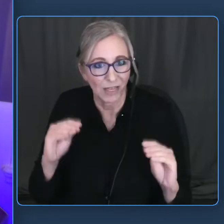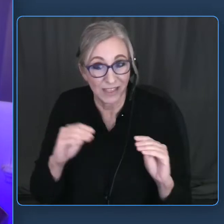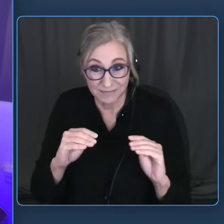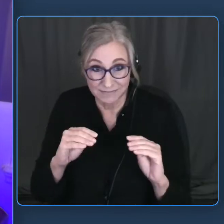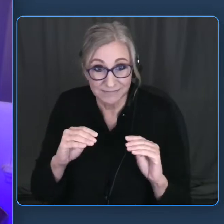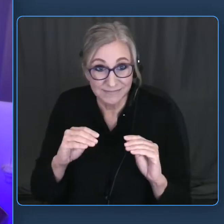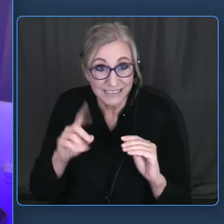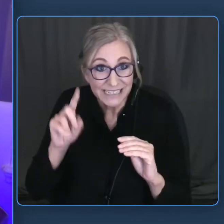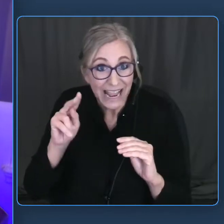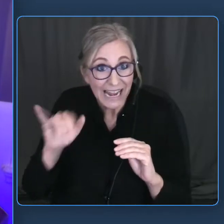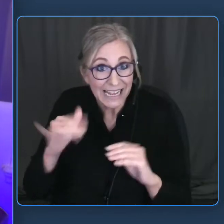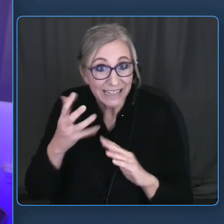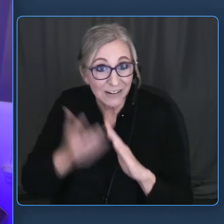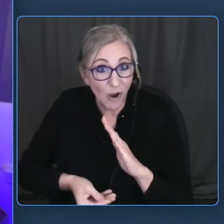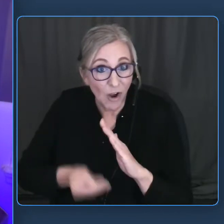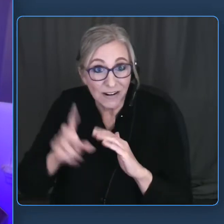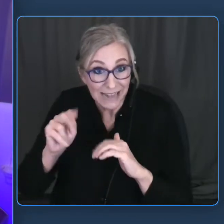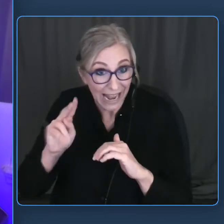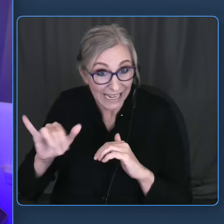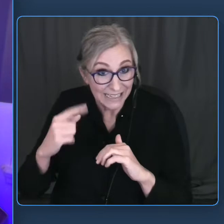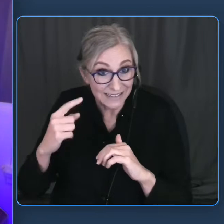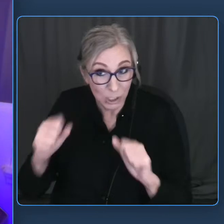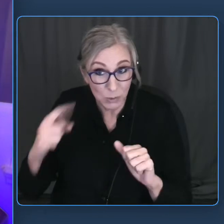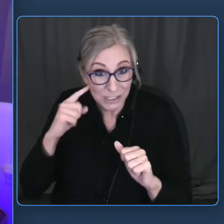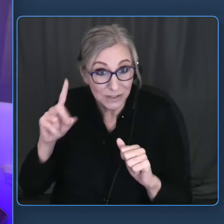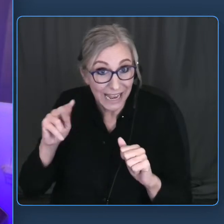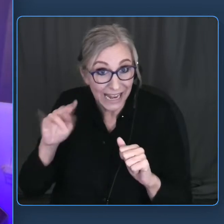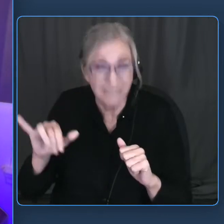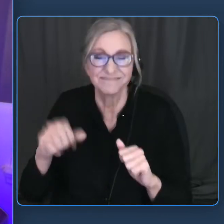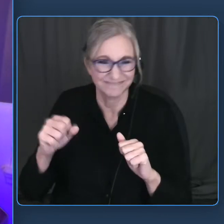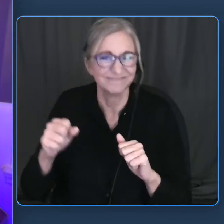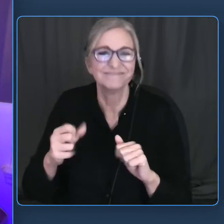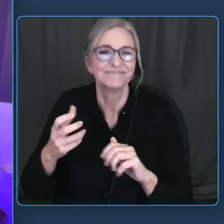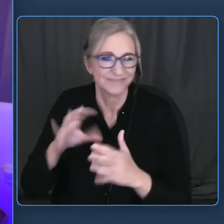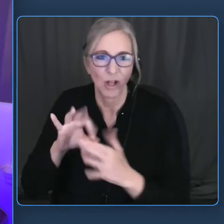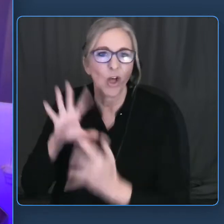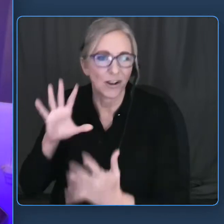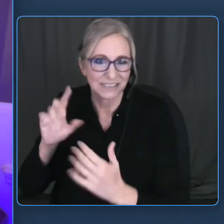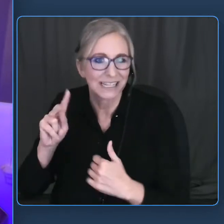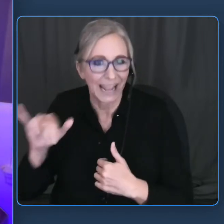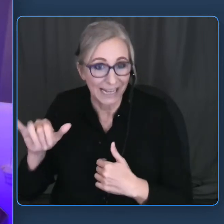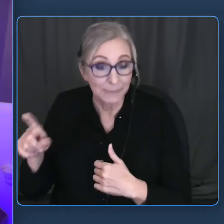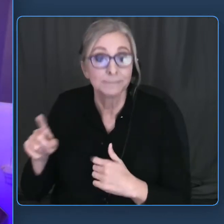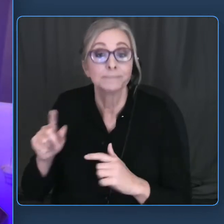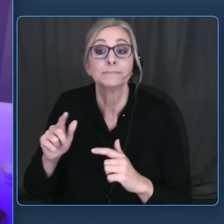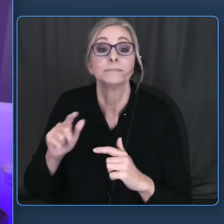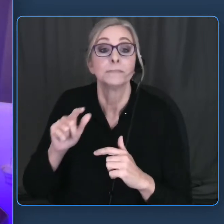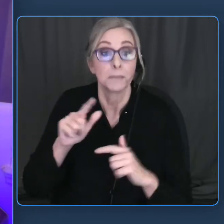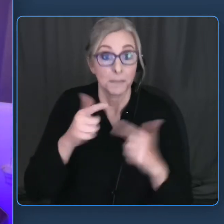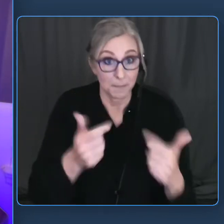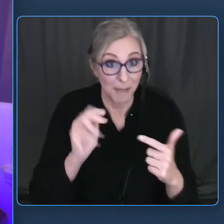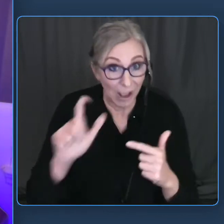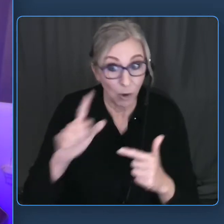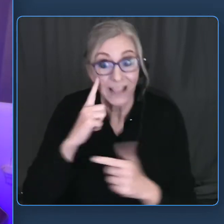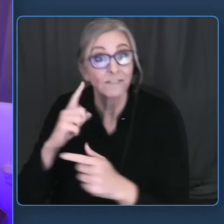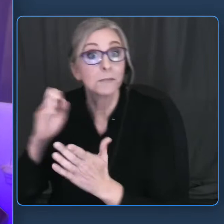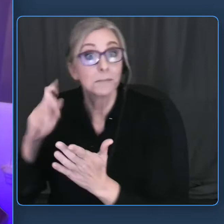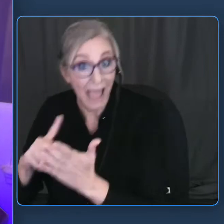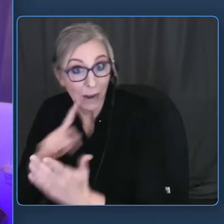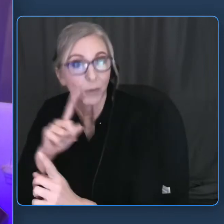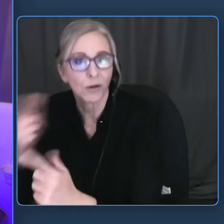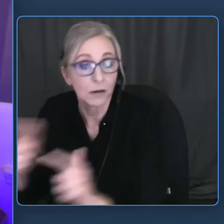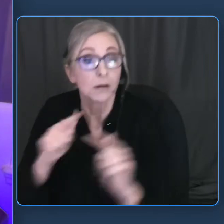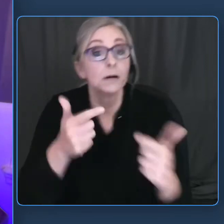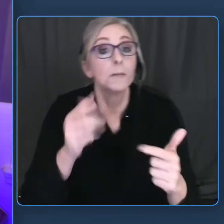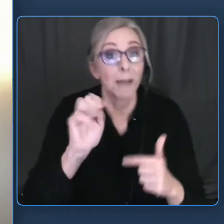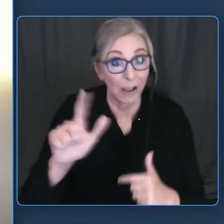we lose Danny? Is that just me? Yeah, you lost Danny. Okay, let's go to Michael, and if Danny comes back, we'll jump back at